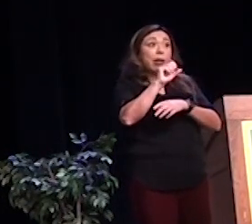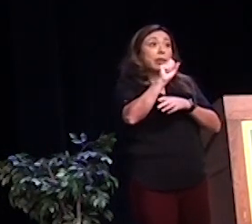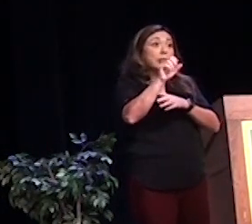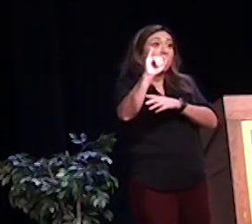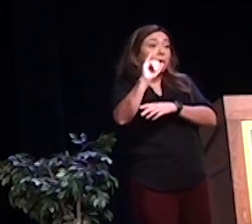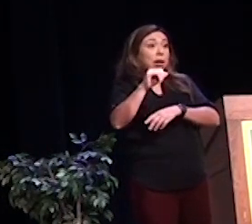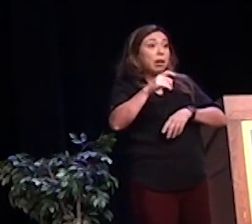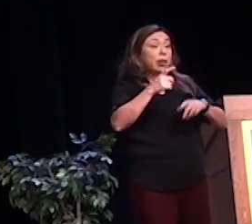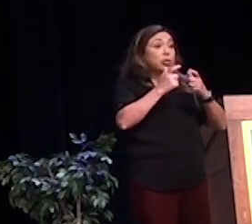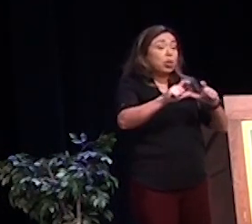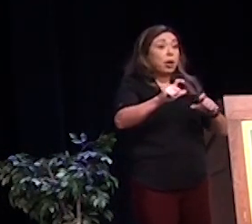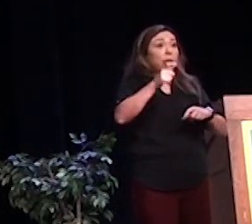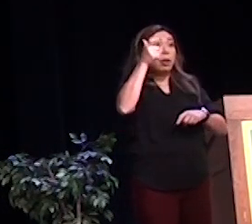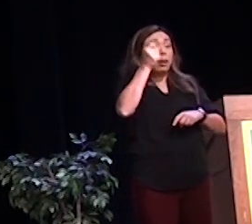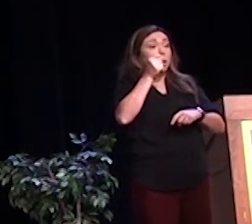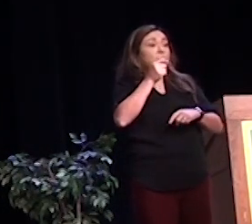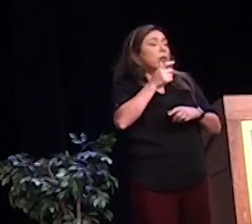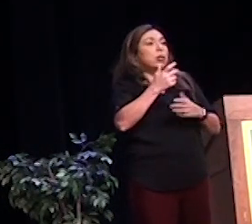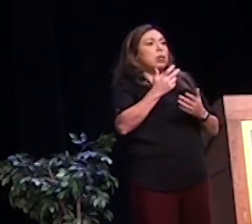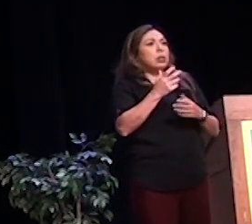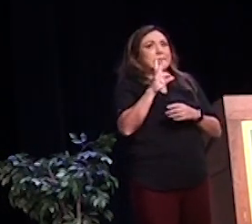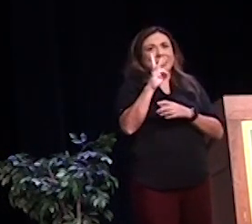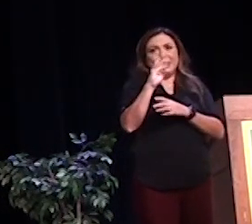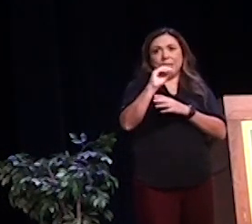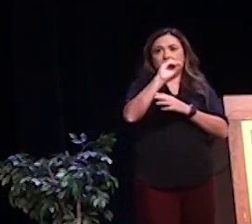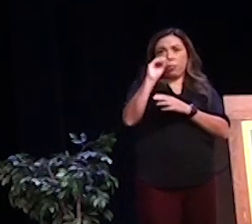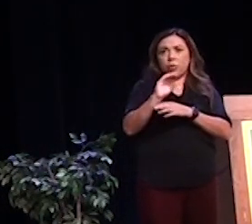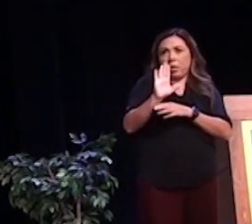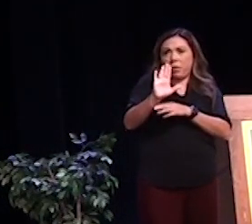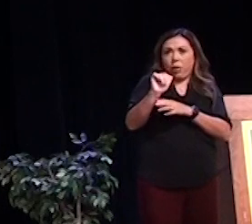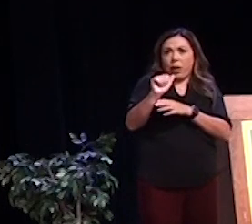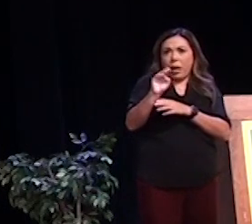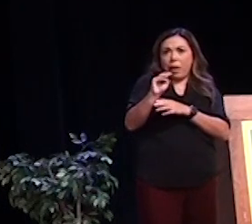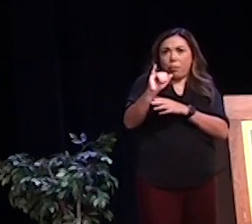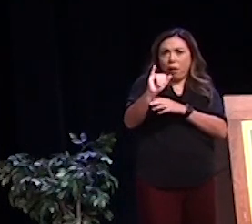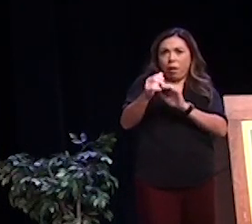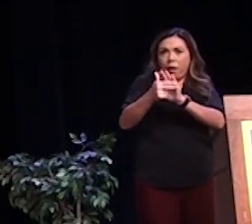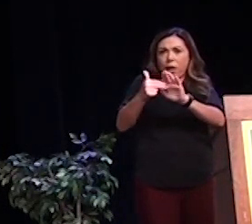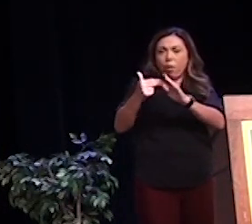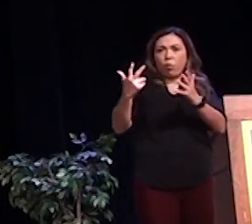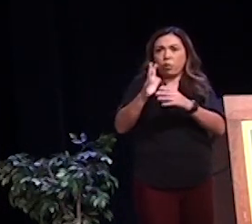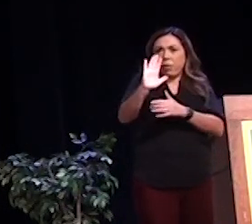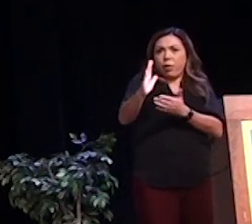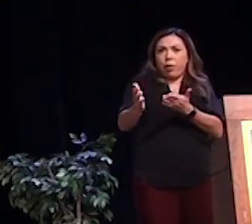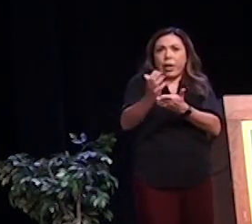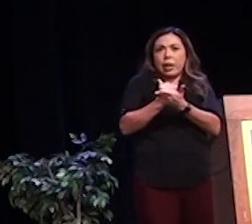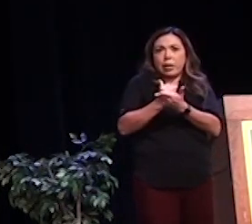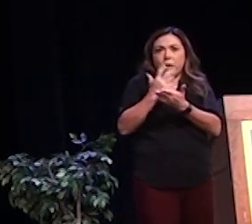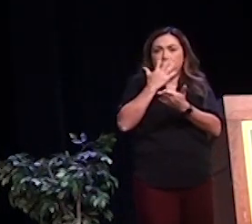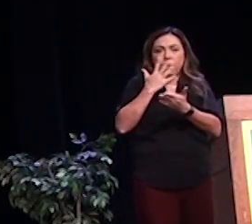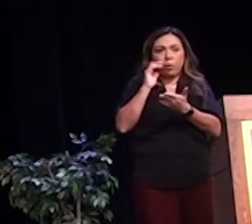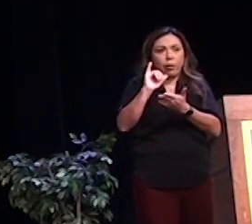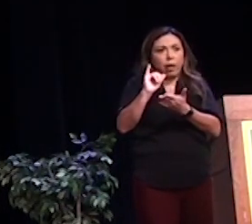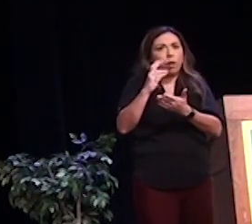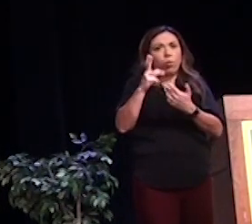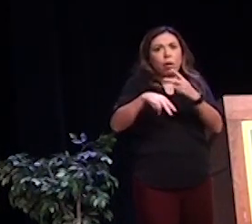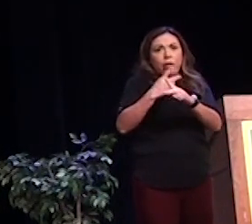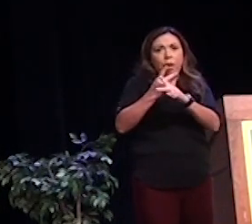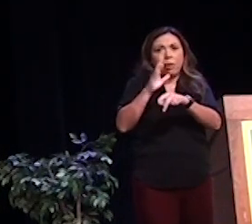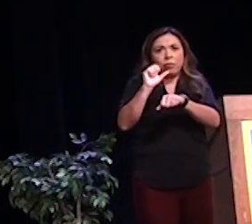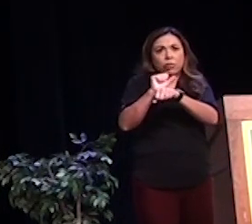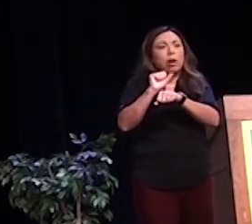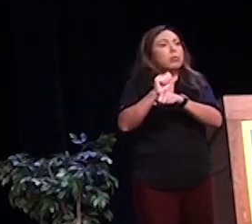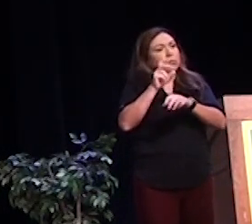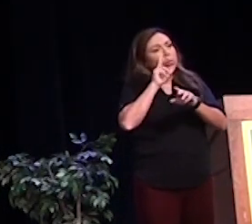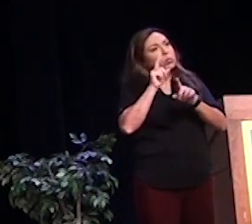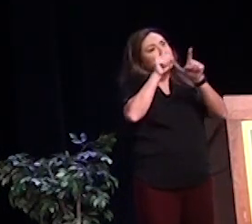they, is it, what's, someone at 60% AMI? What's their income and what types of professions are there?